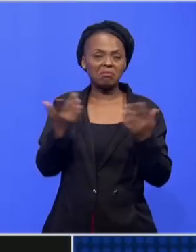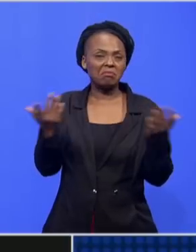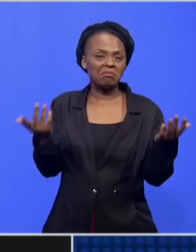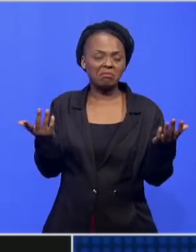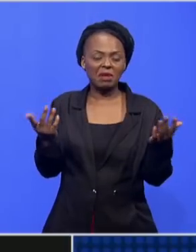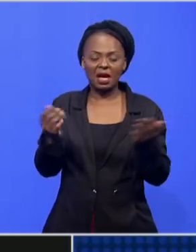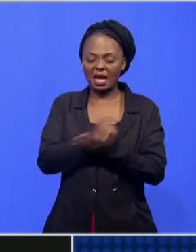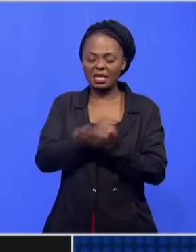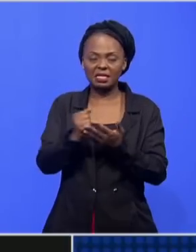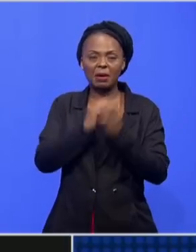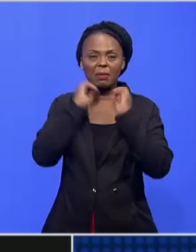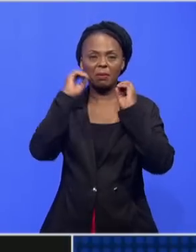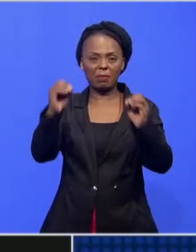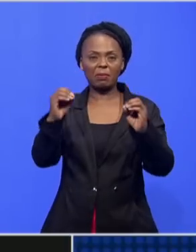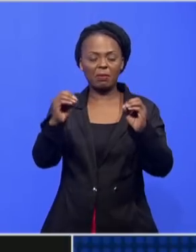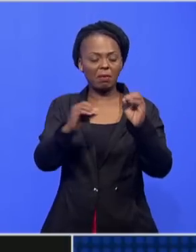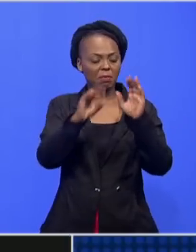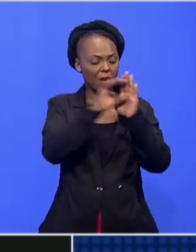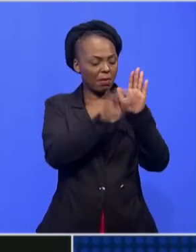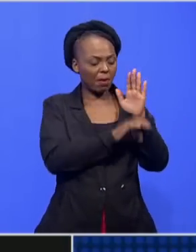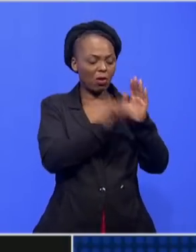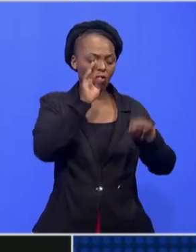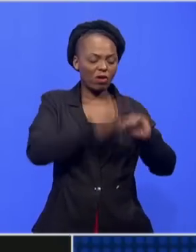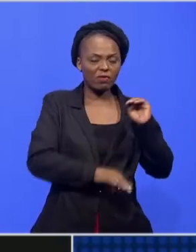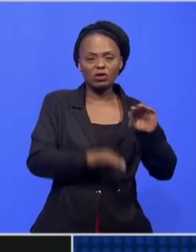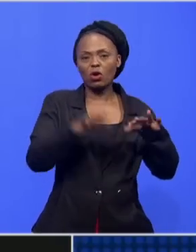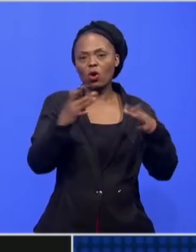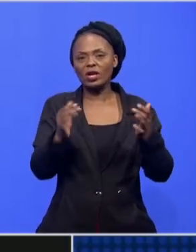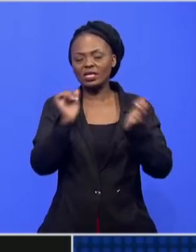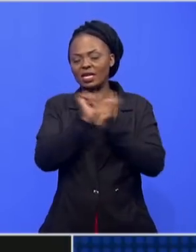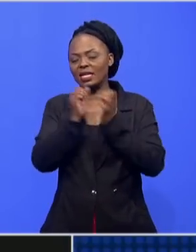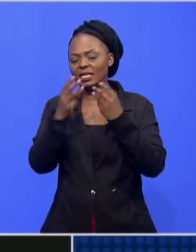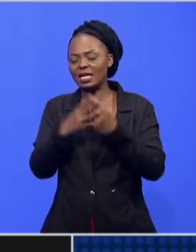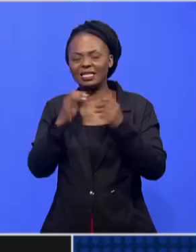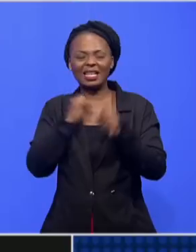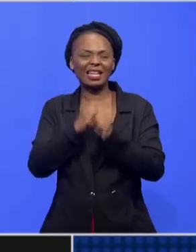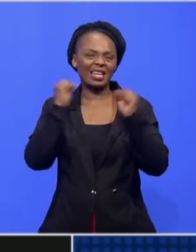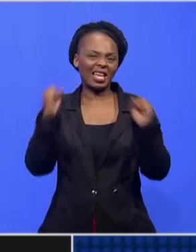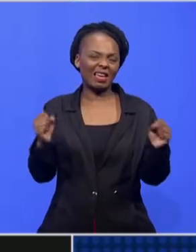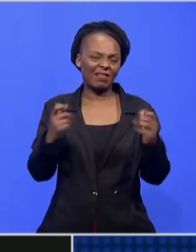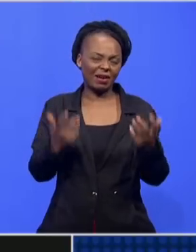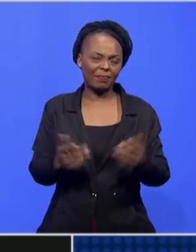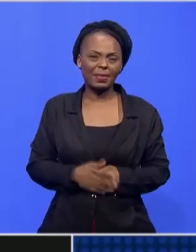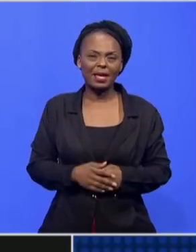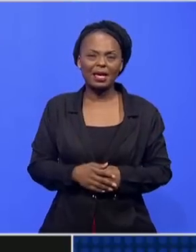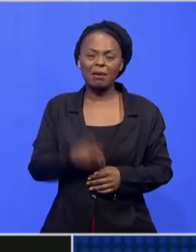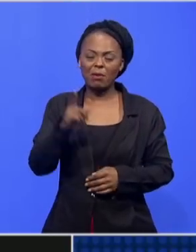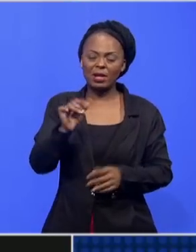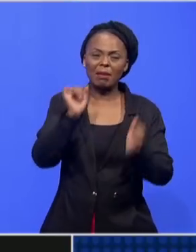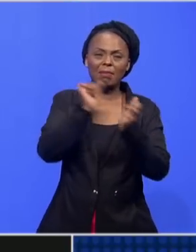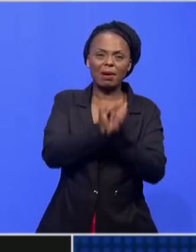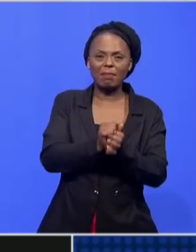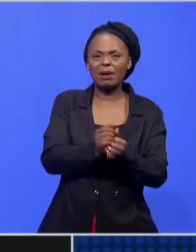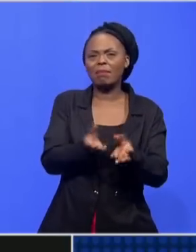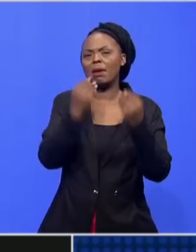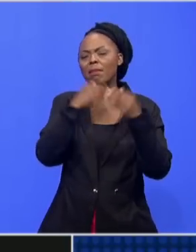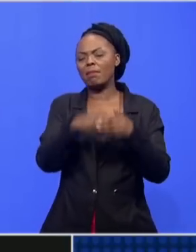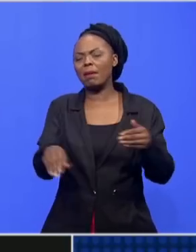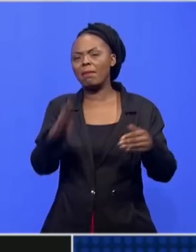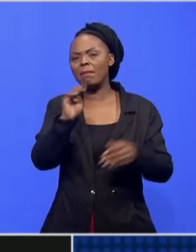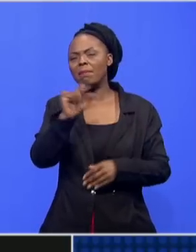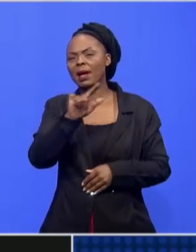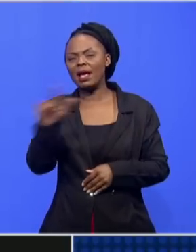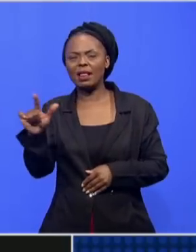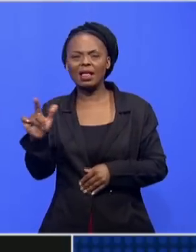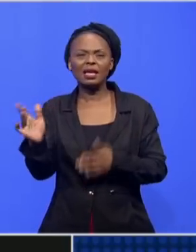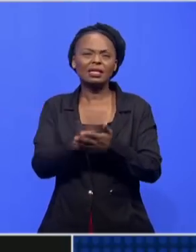registered any convictions and sentencing. People get arrested, they are granted bails. In some instances, charges